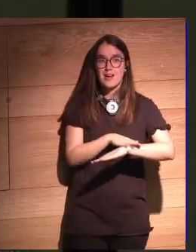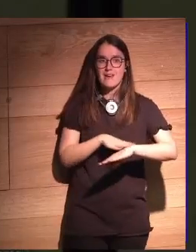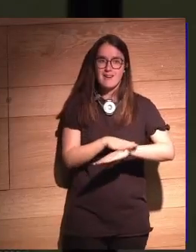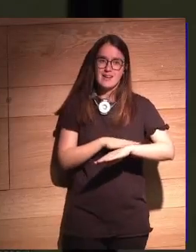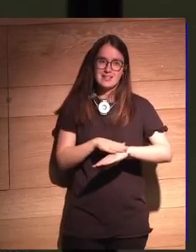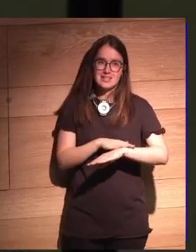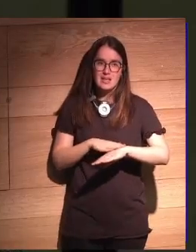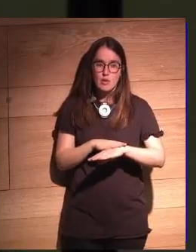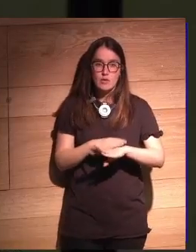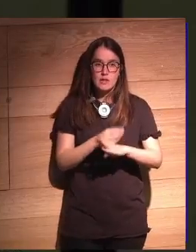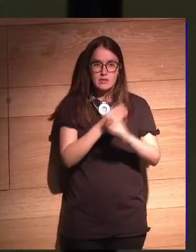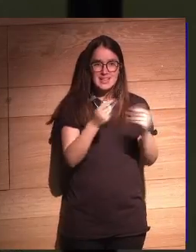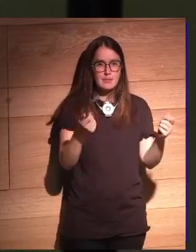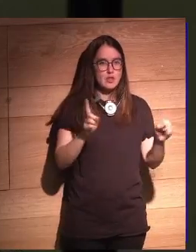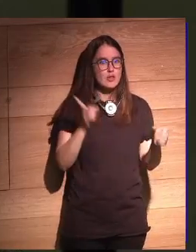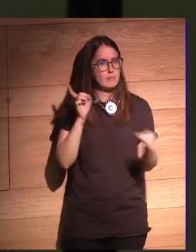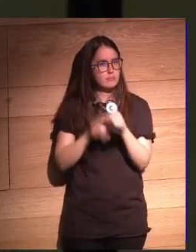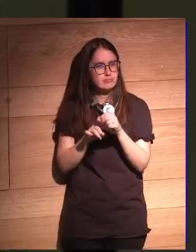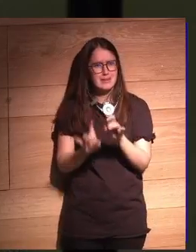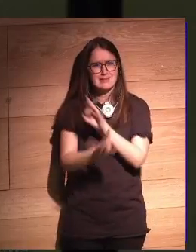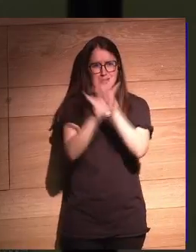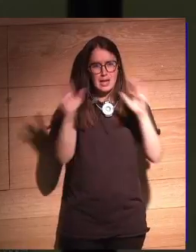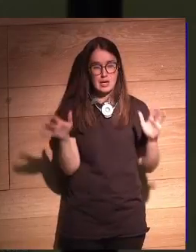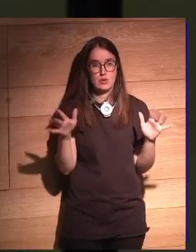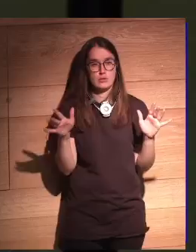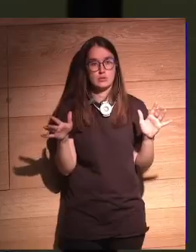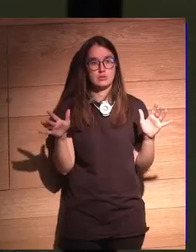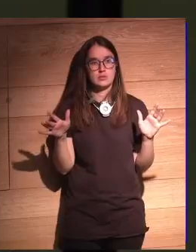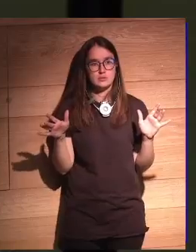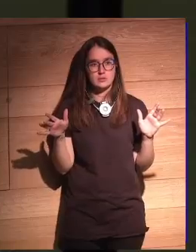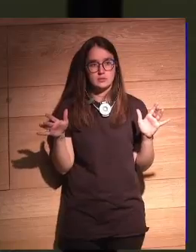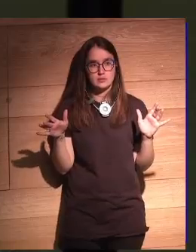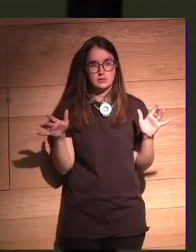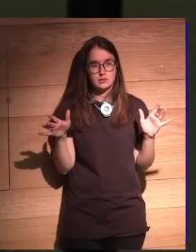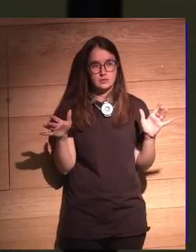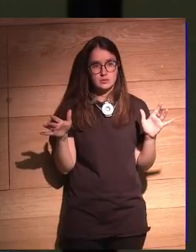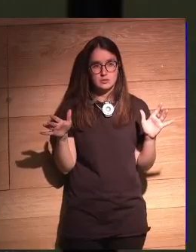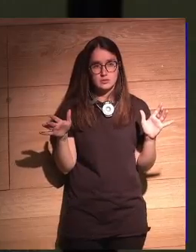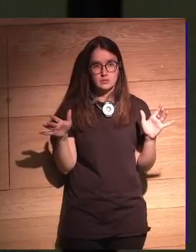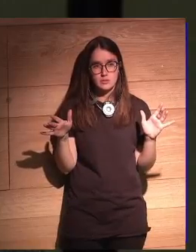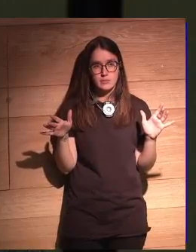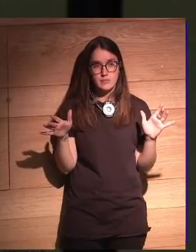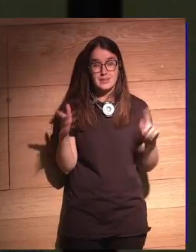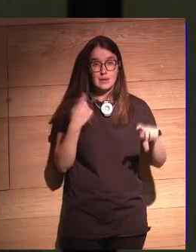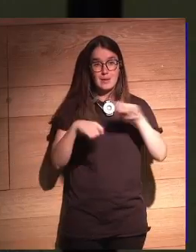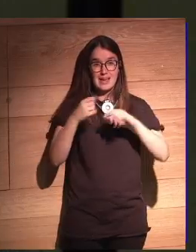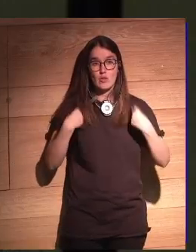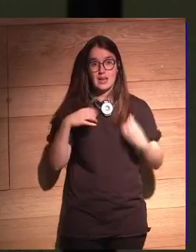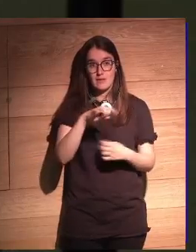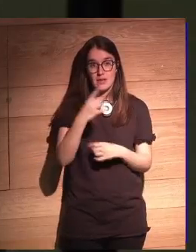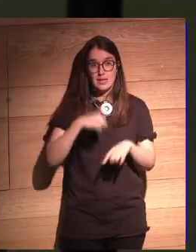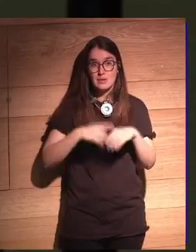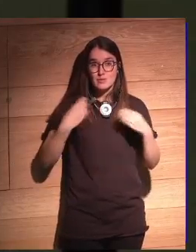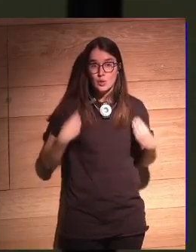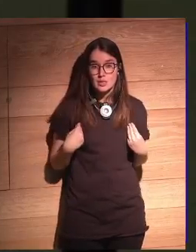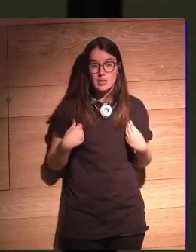the state in the neoliberal system, far from disappearing, is a clear actor and